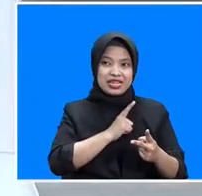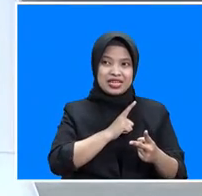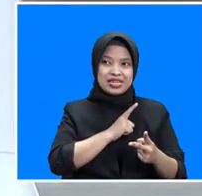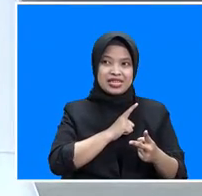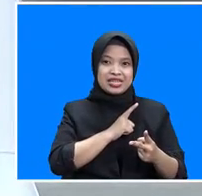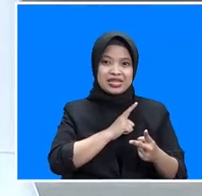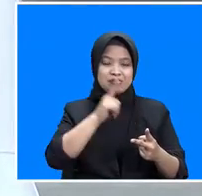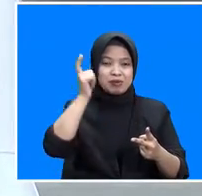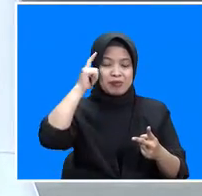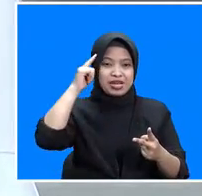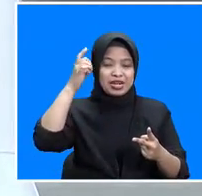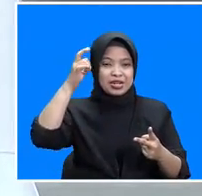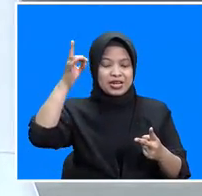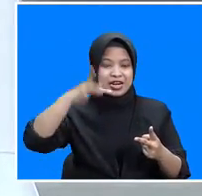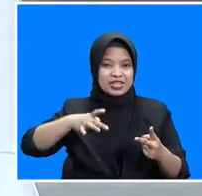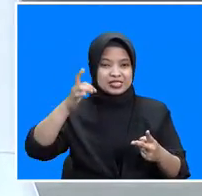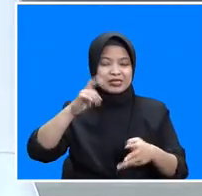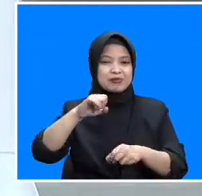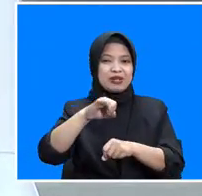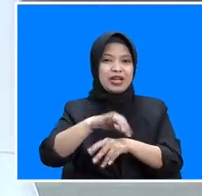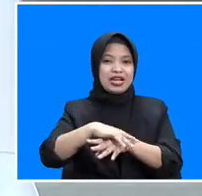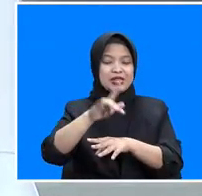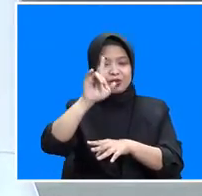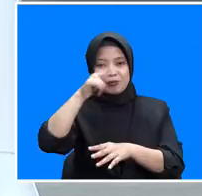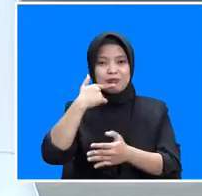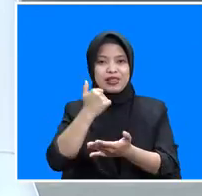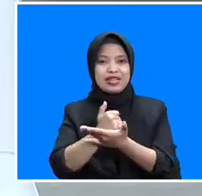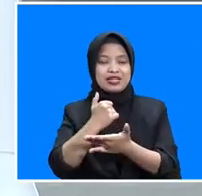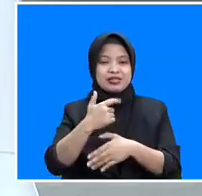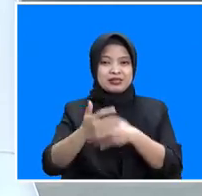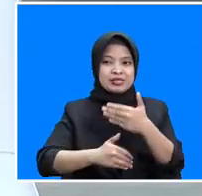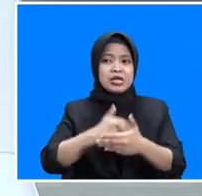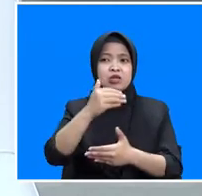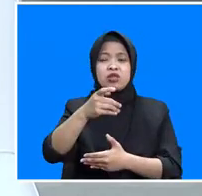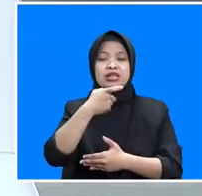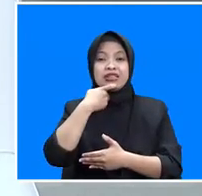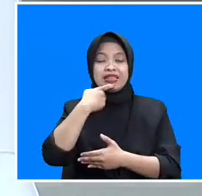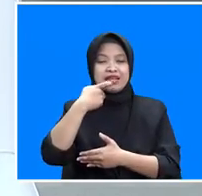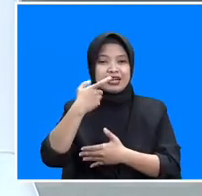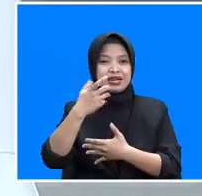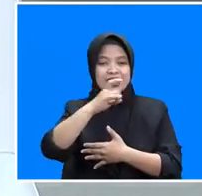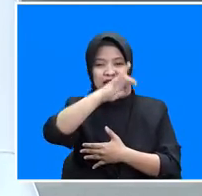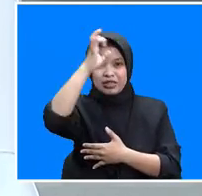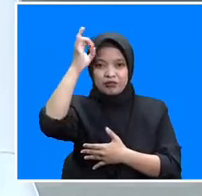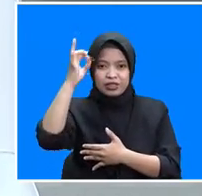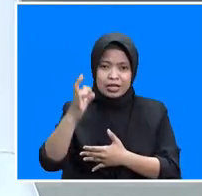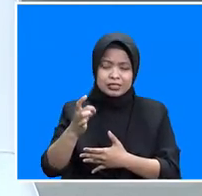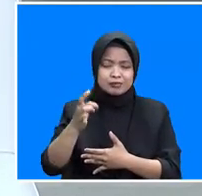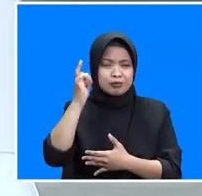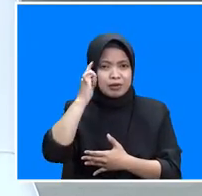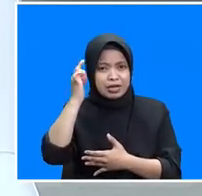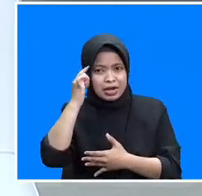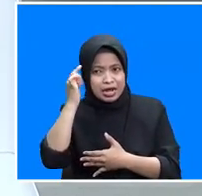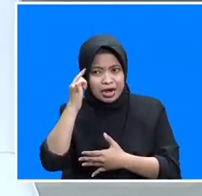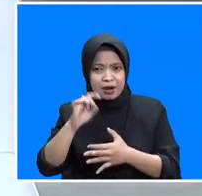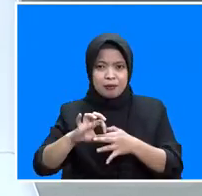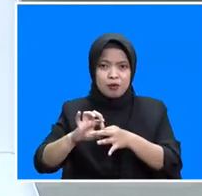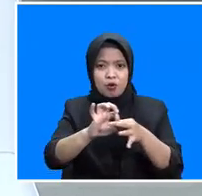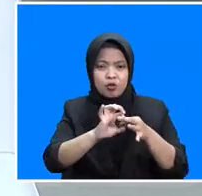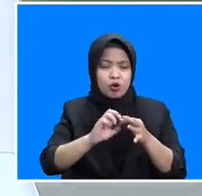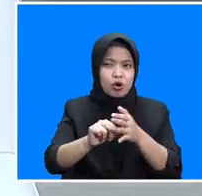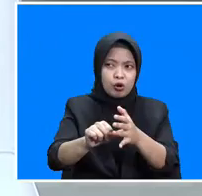course, critical thinking, creativity. And then we have gotong royong. Gotong royong is quite unique. It's not just